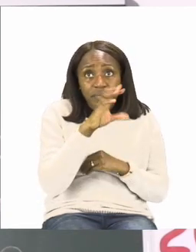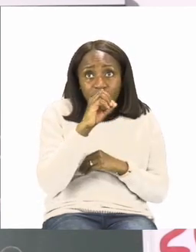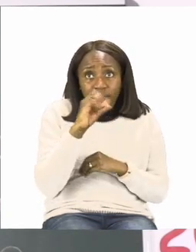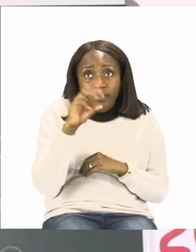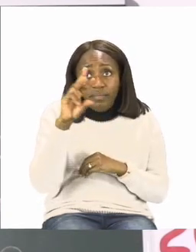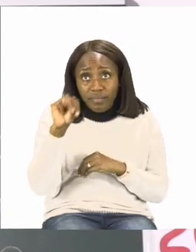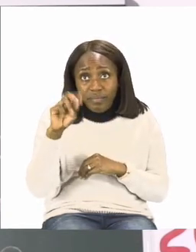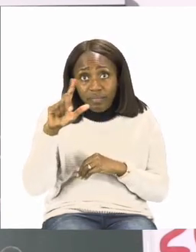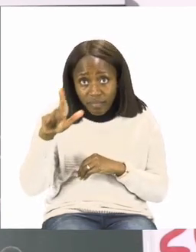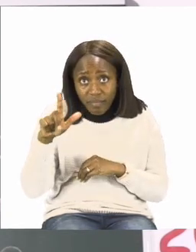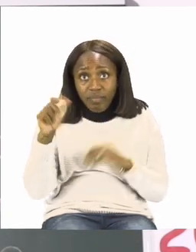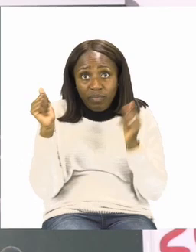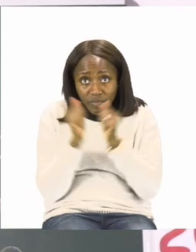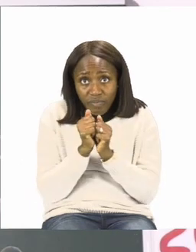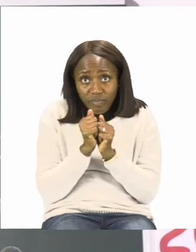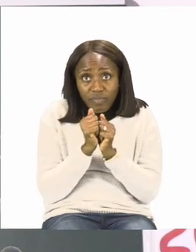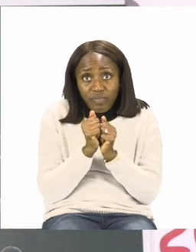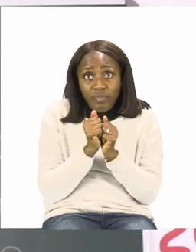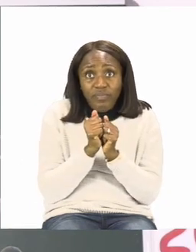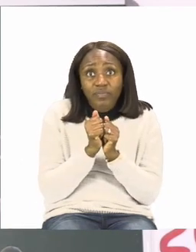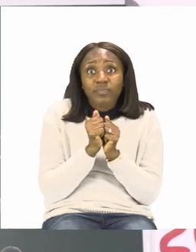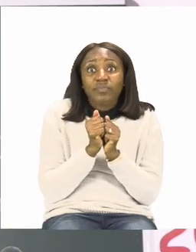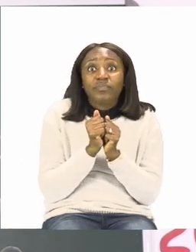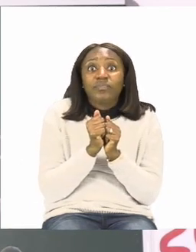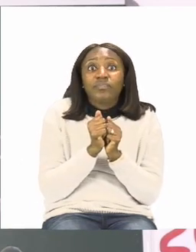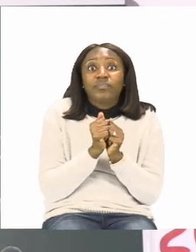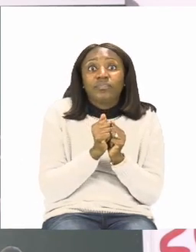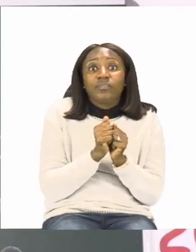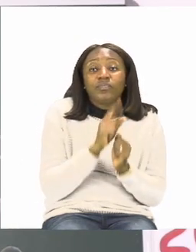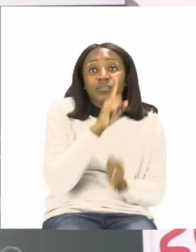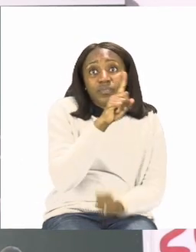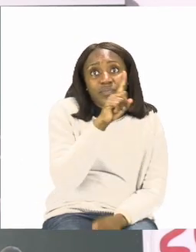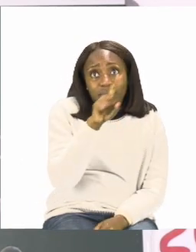500 milliliters equals to